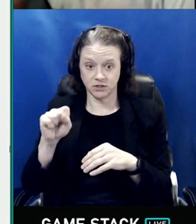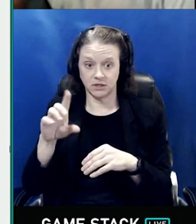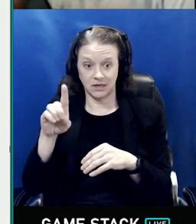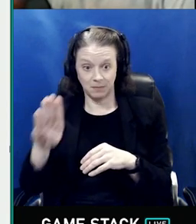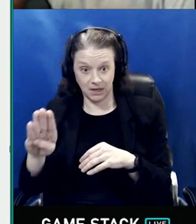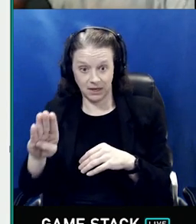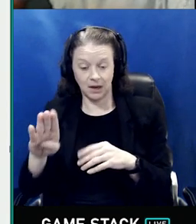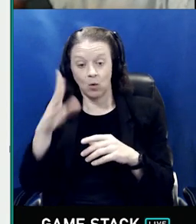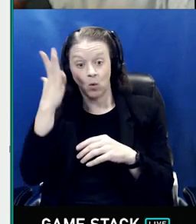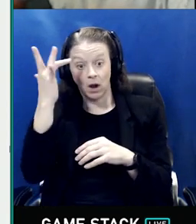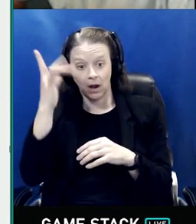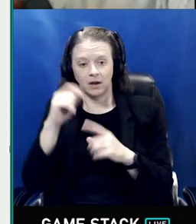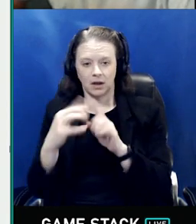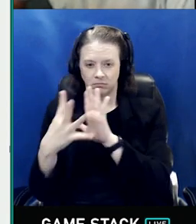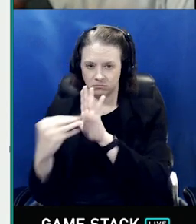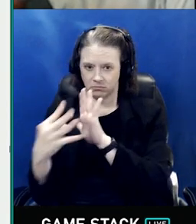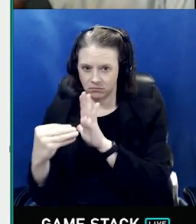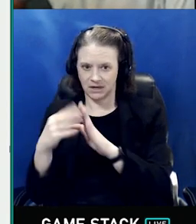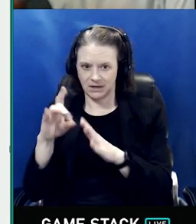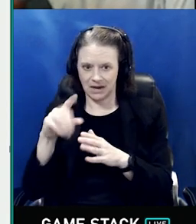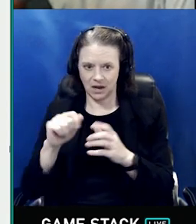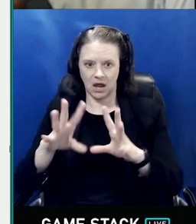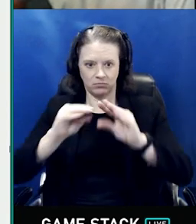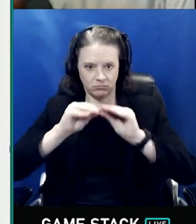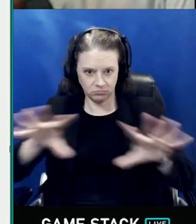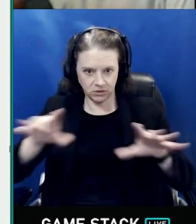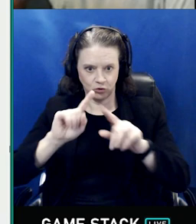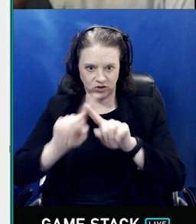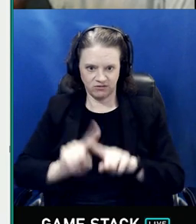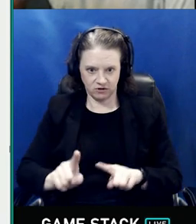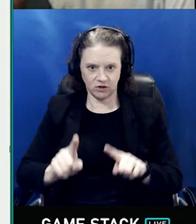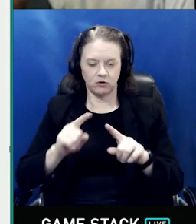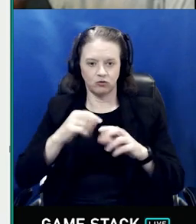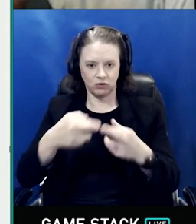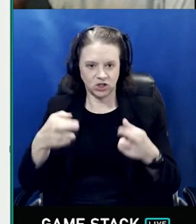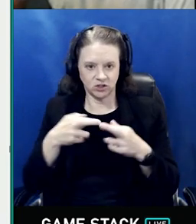they run in, and this helps reduce latency during gameplay.